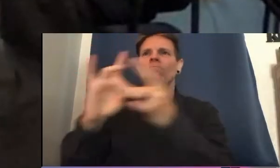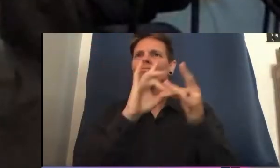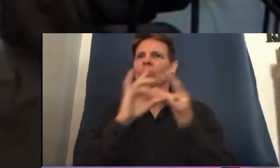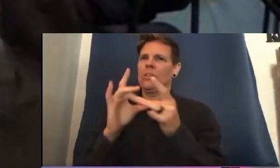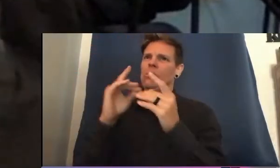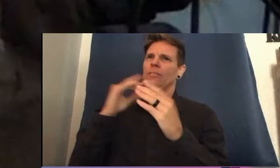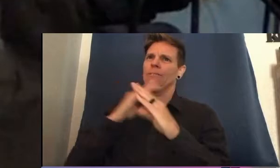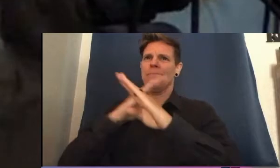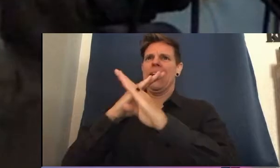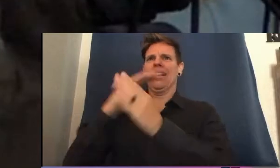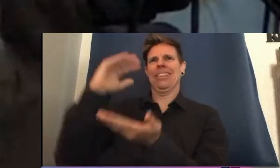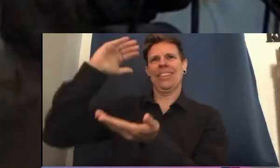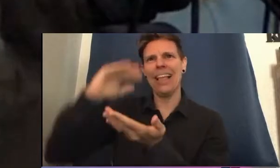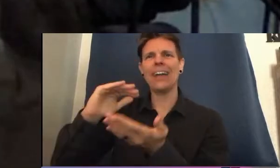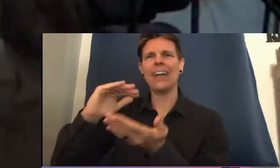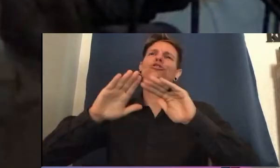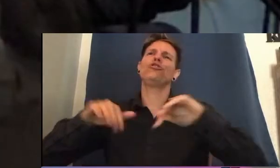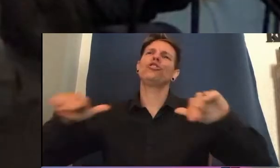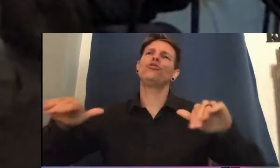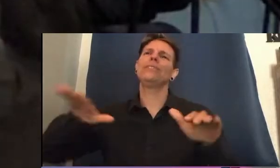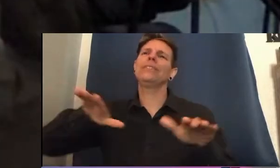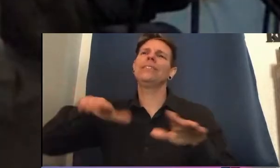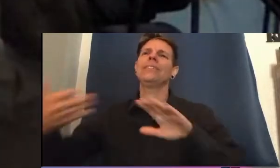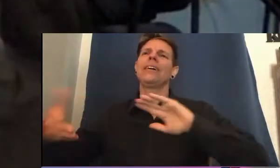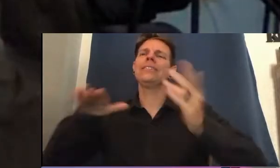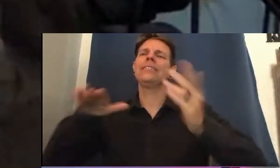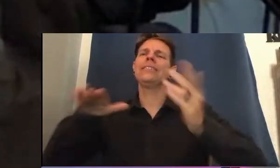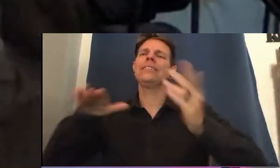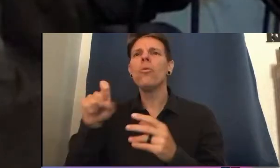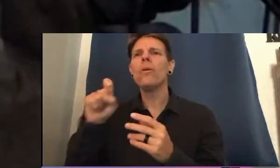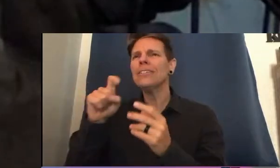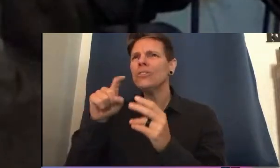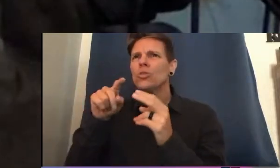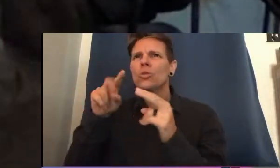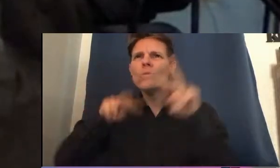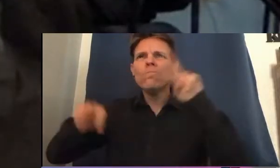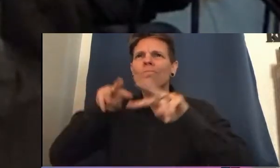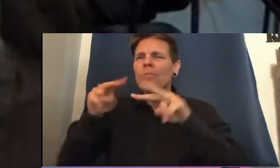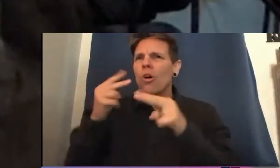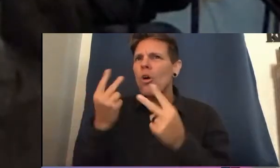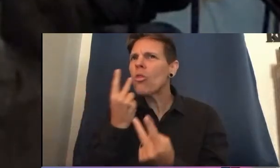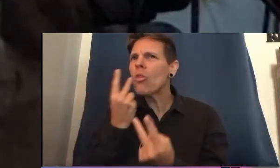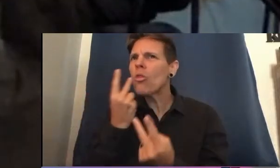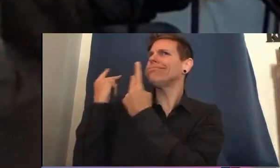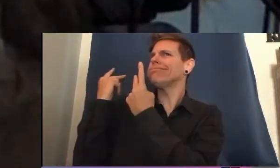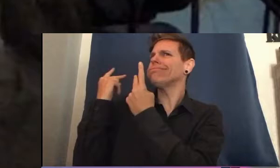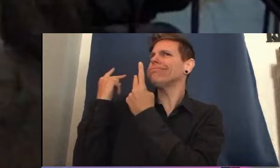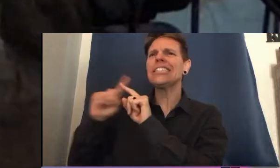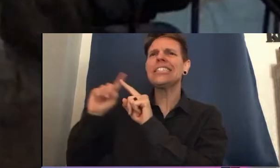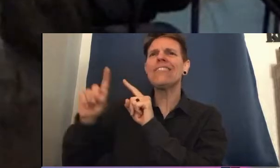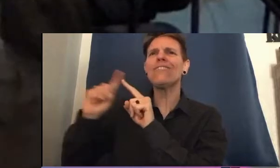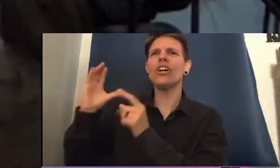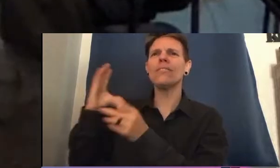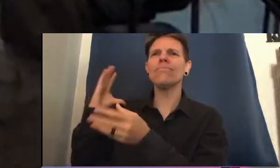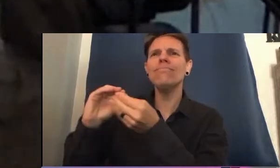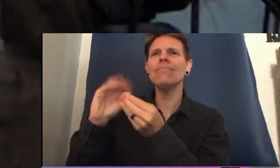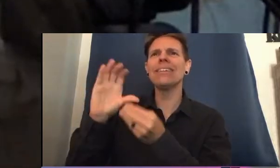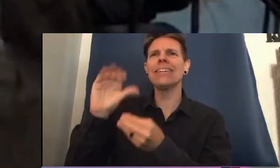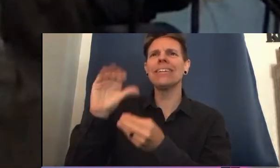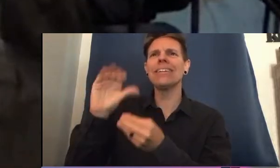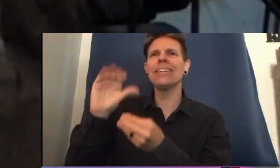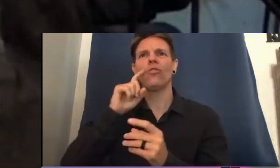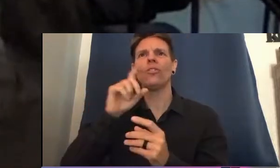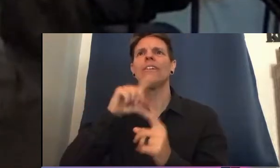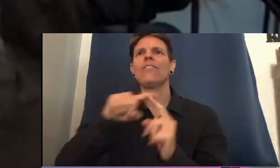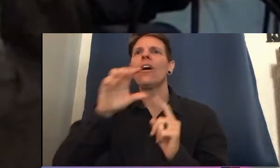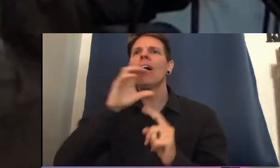reviews cases, preventable deaths of 17 years of age and younger, going for some grant funding